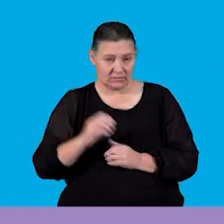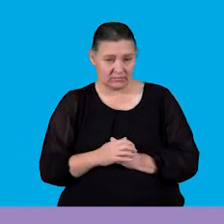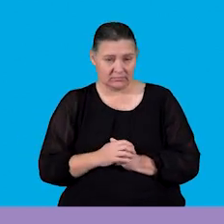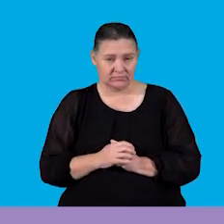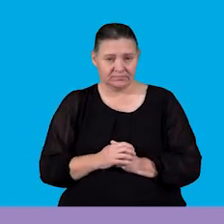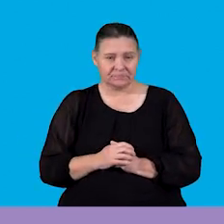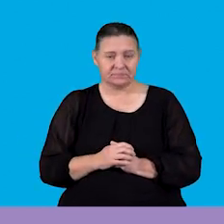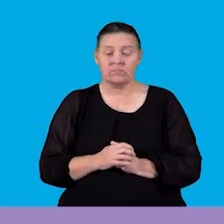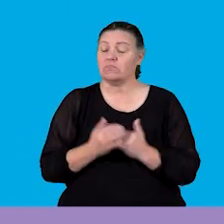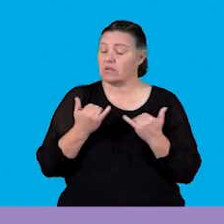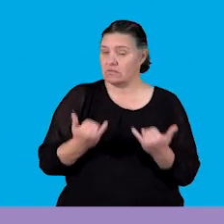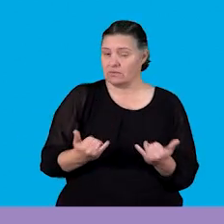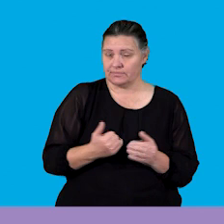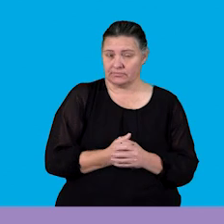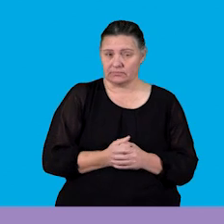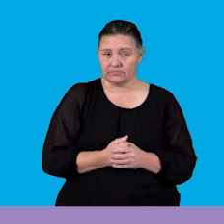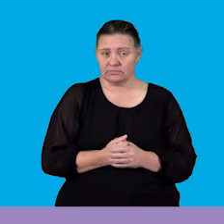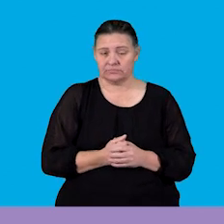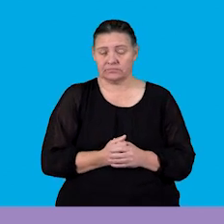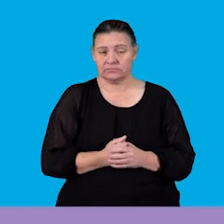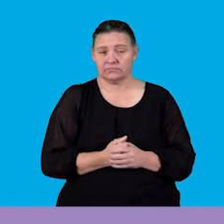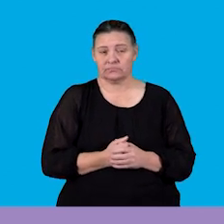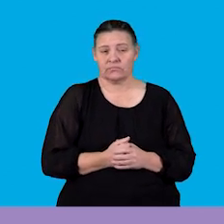138 degrees. Now,